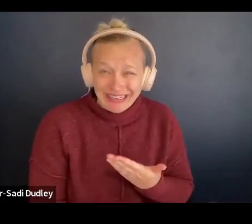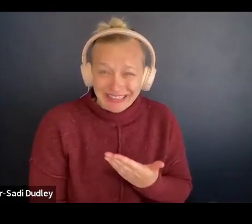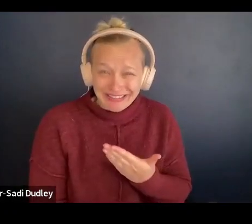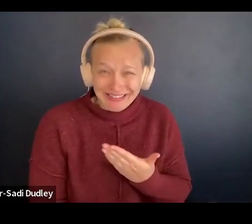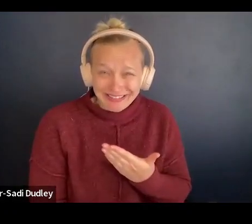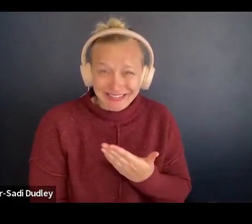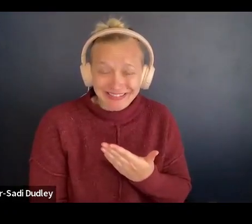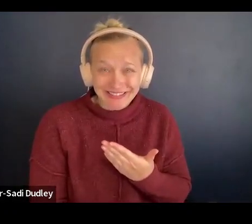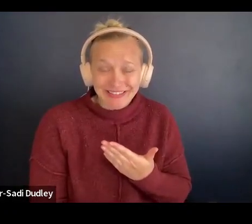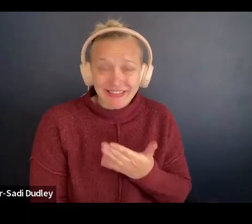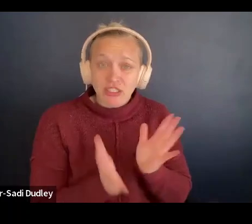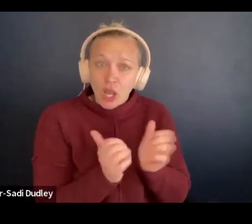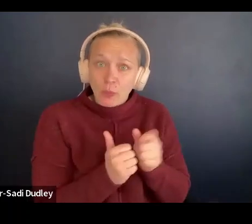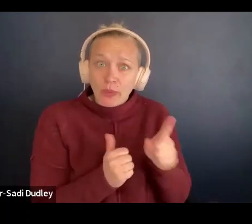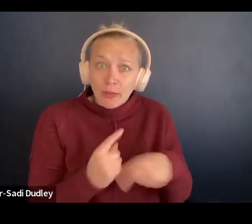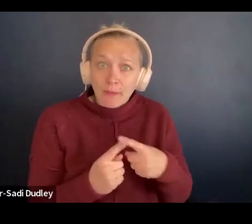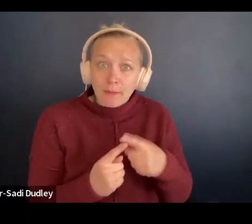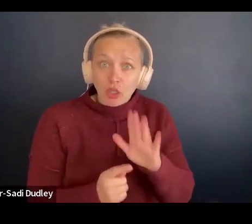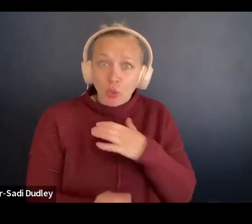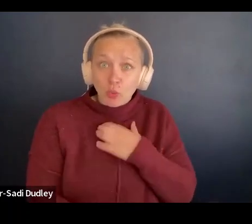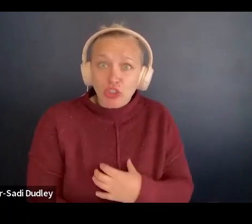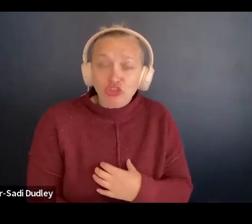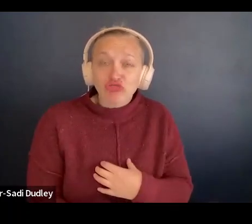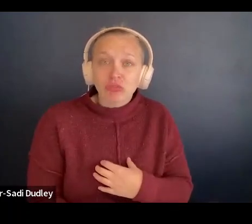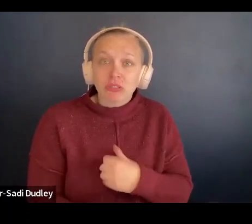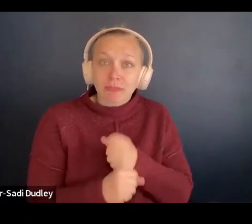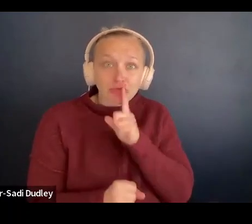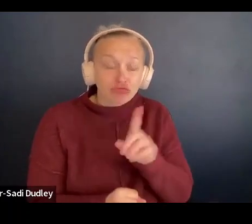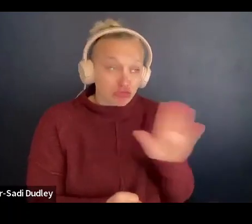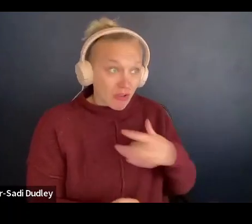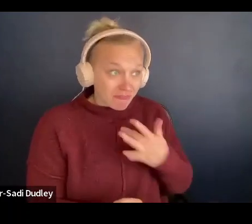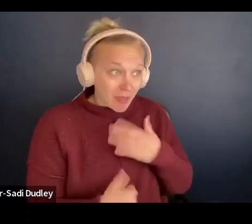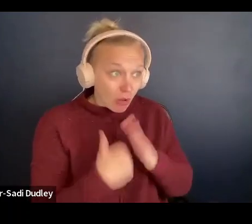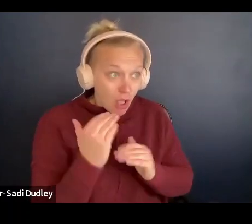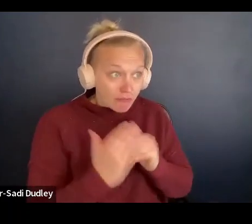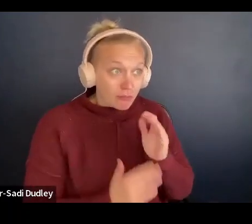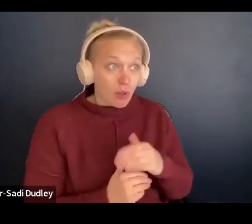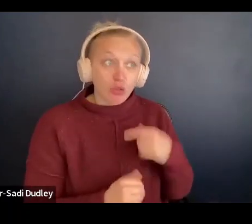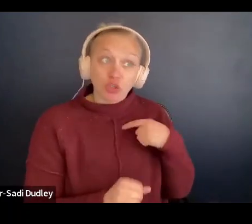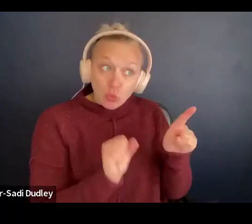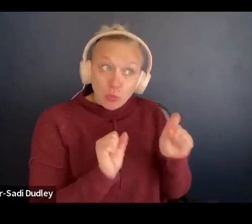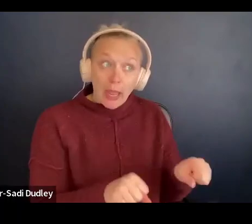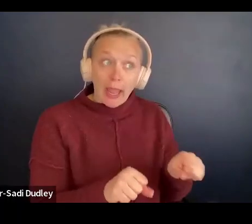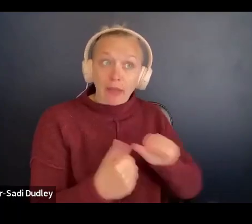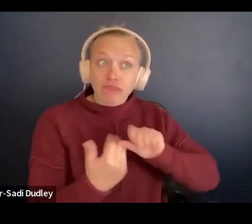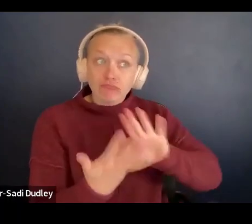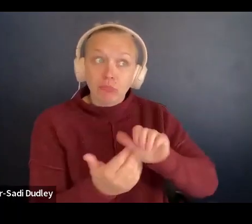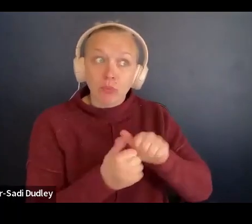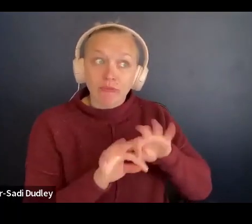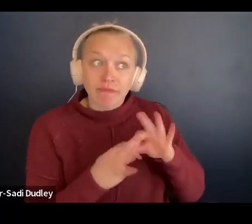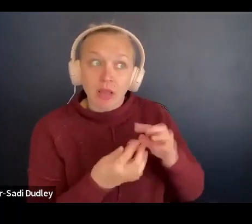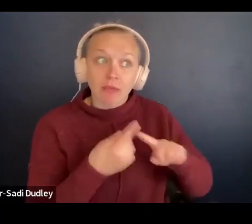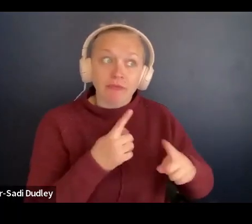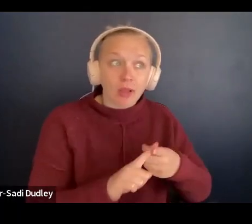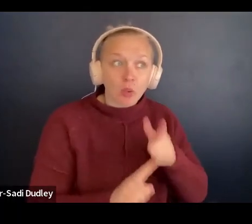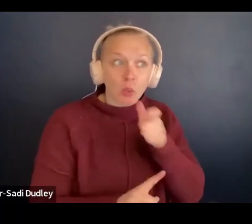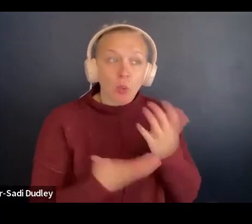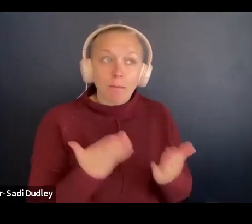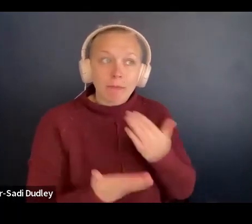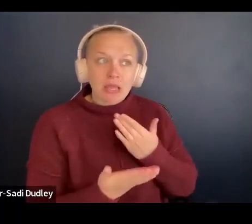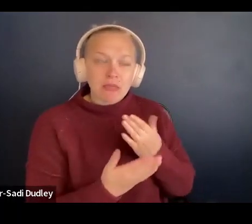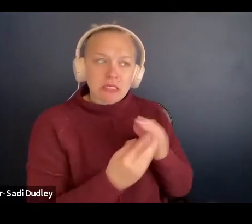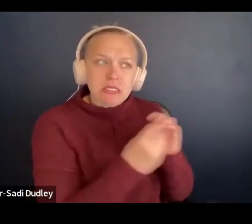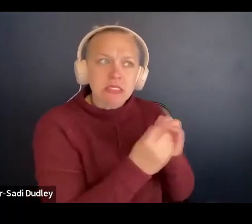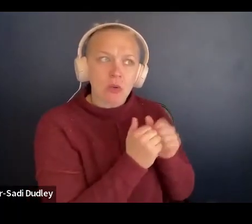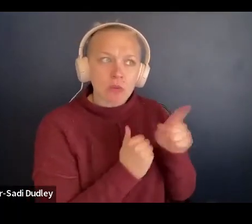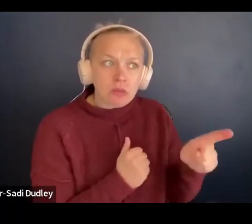wishes, and to follow your instructions, and also act in your best interest. Next